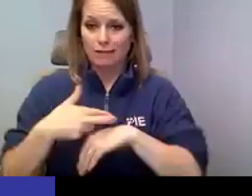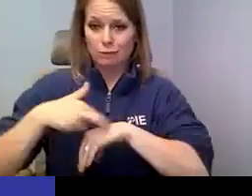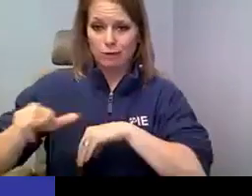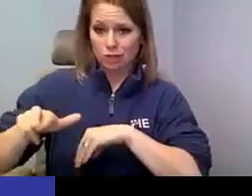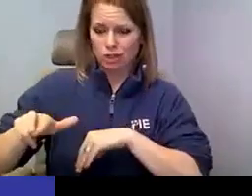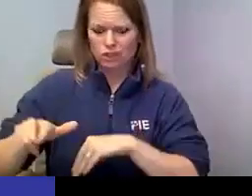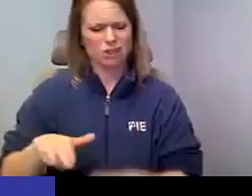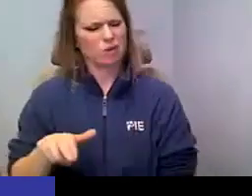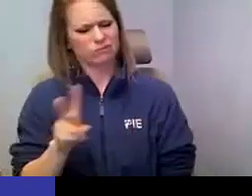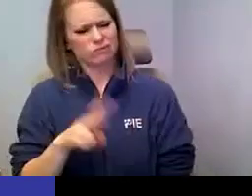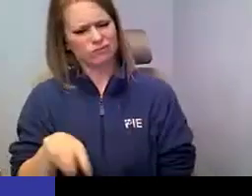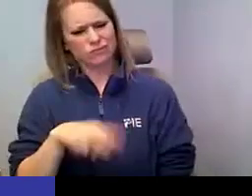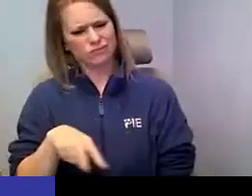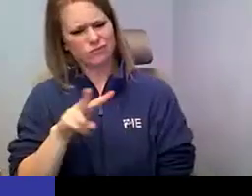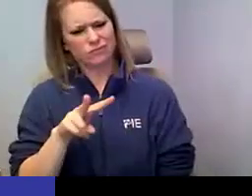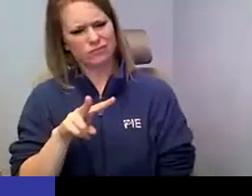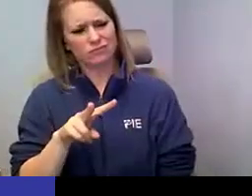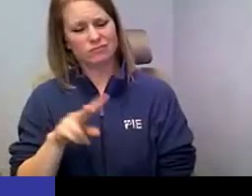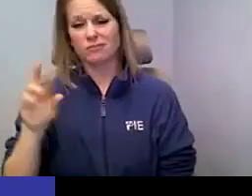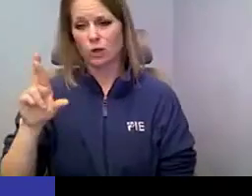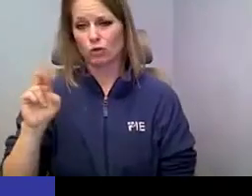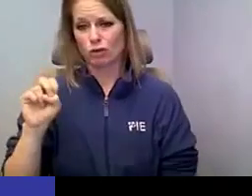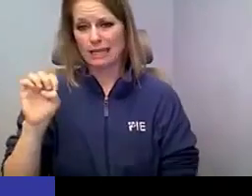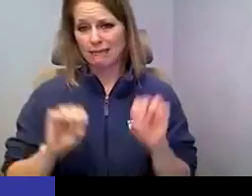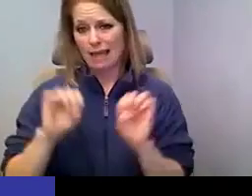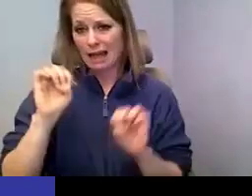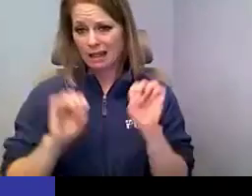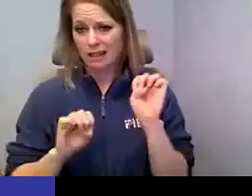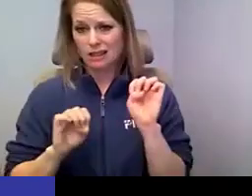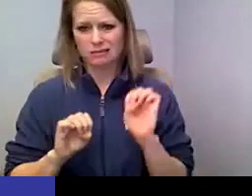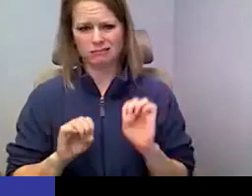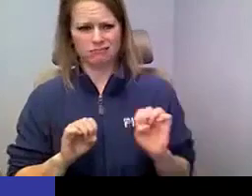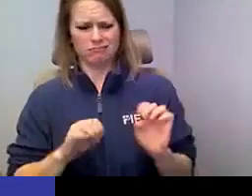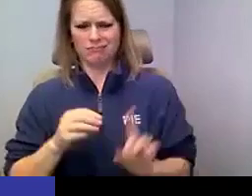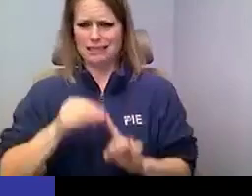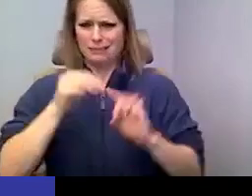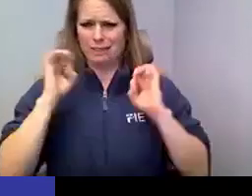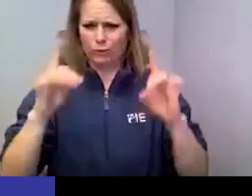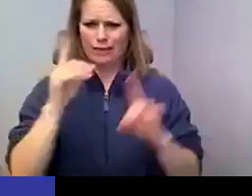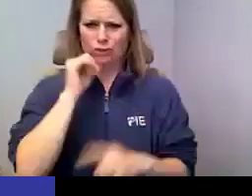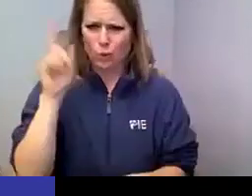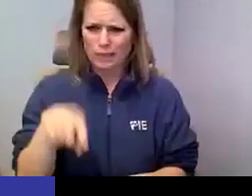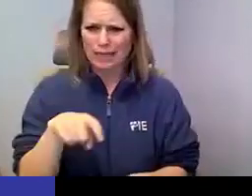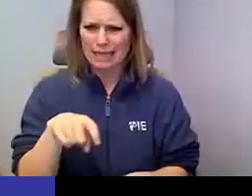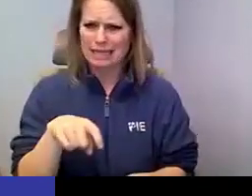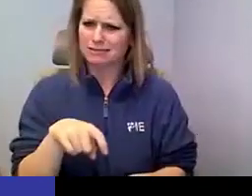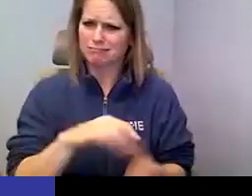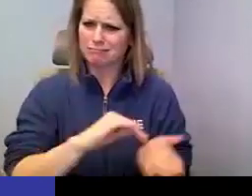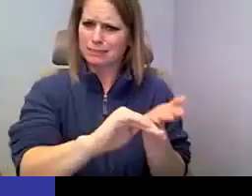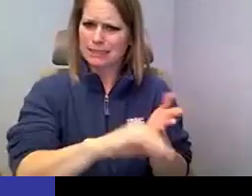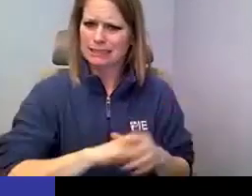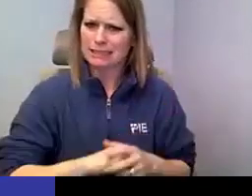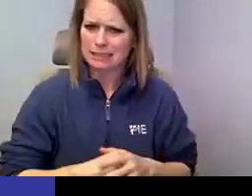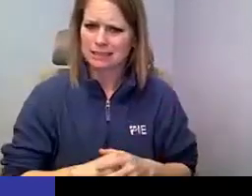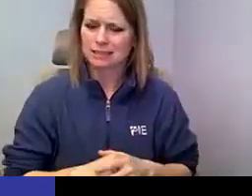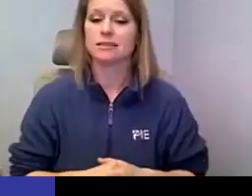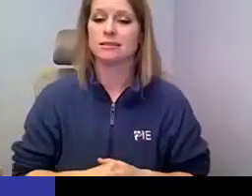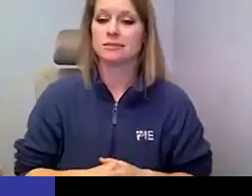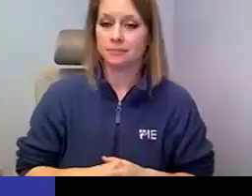reevaluation resulted in a dismissal from special education. I want to emphasize